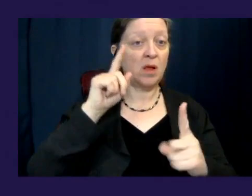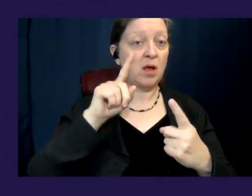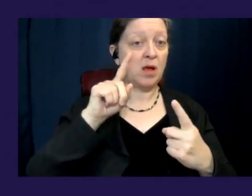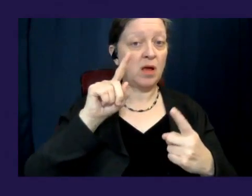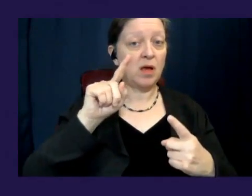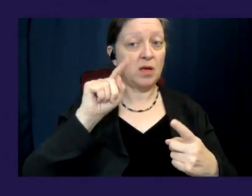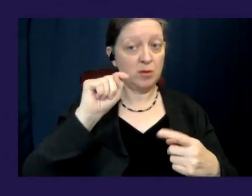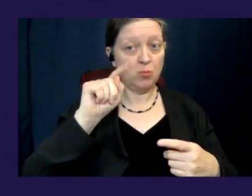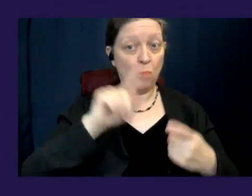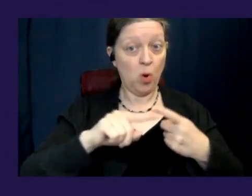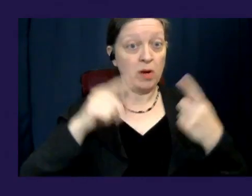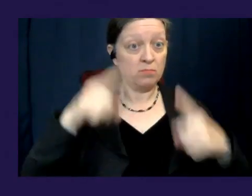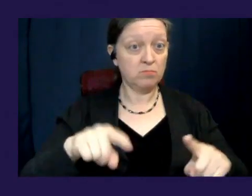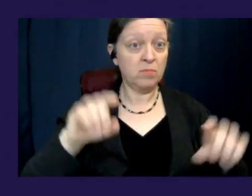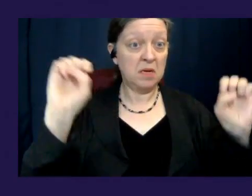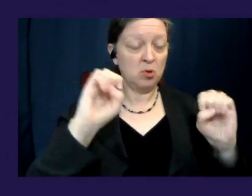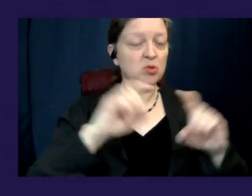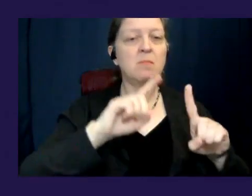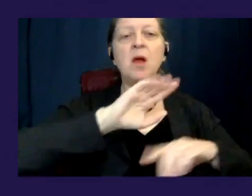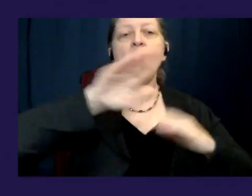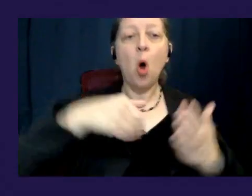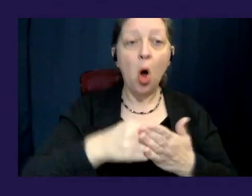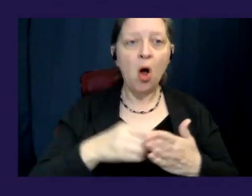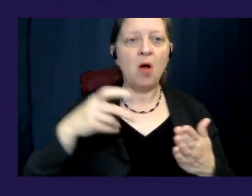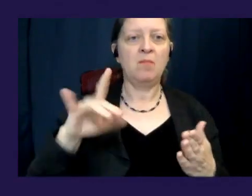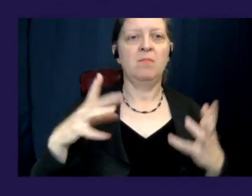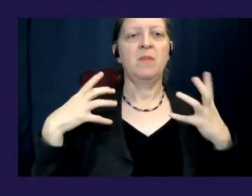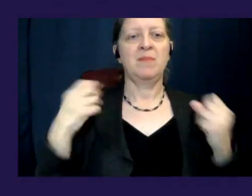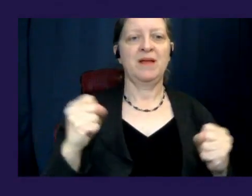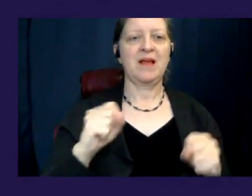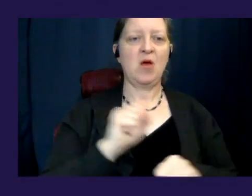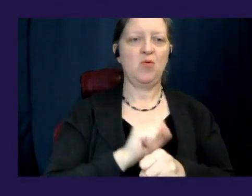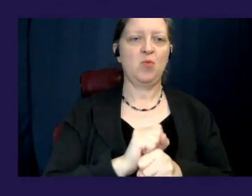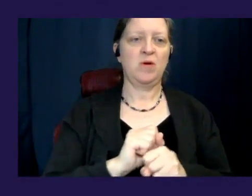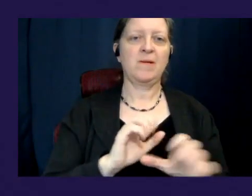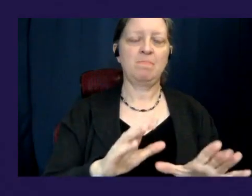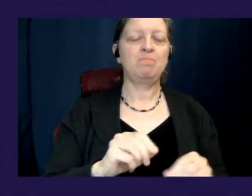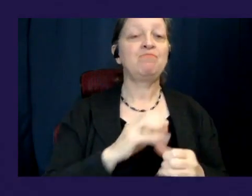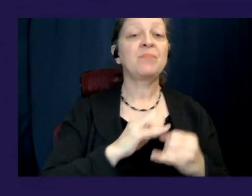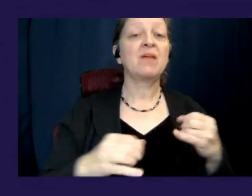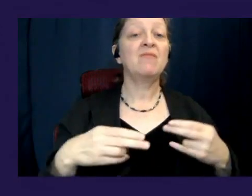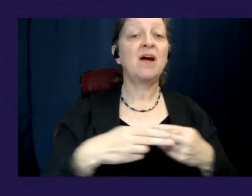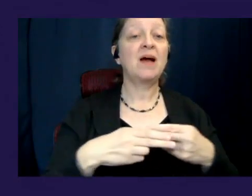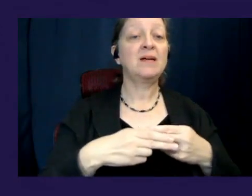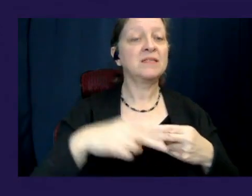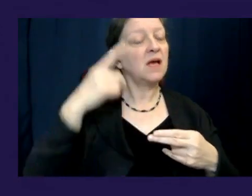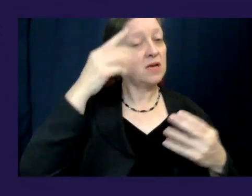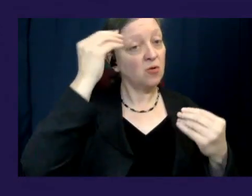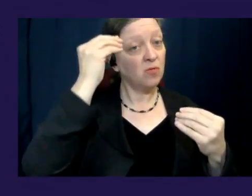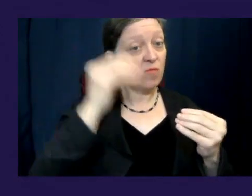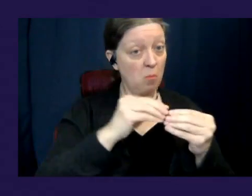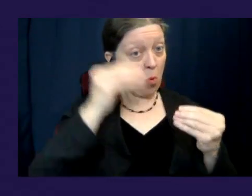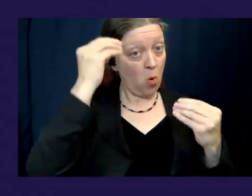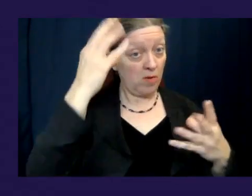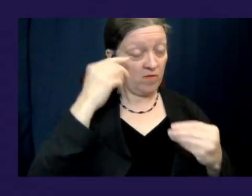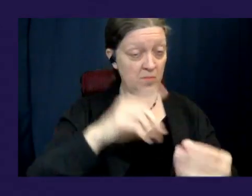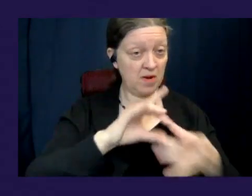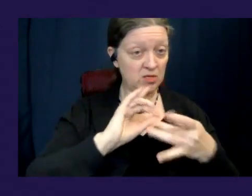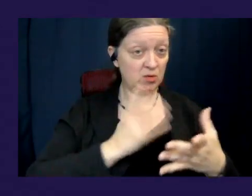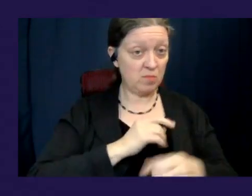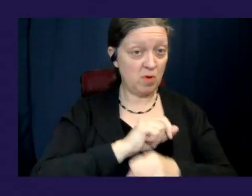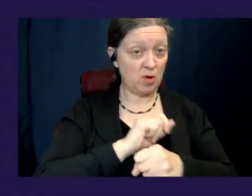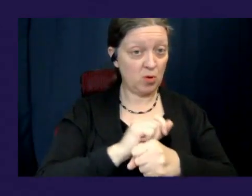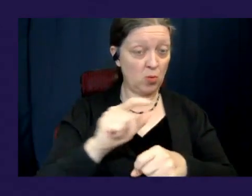work. Final slide. For more information about our work during the